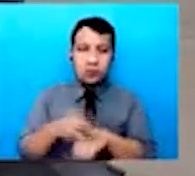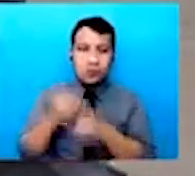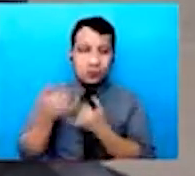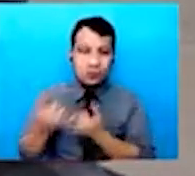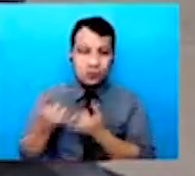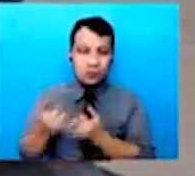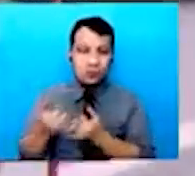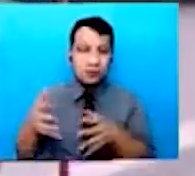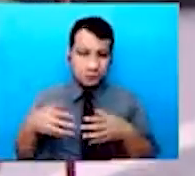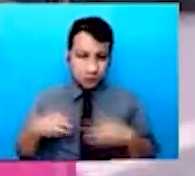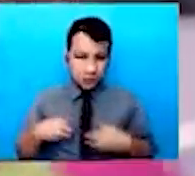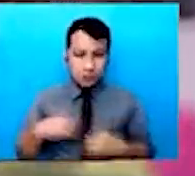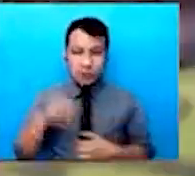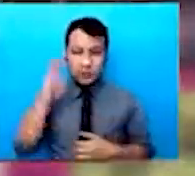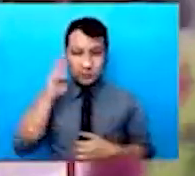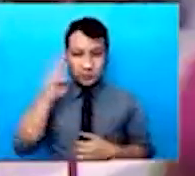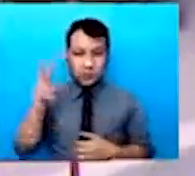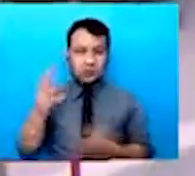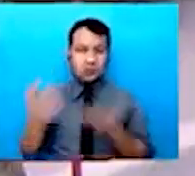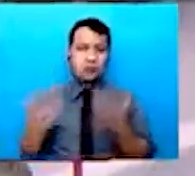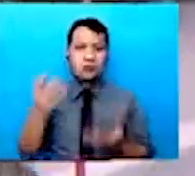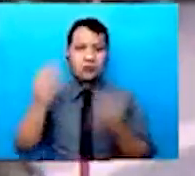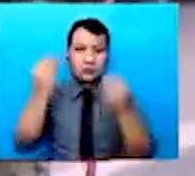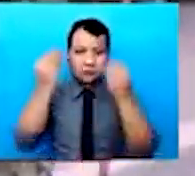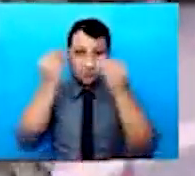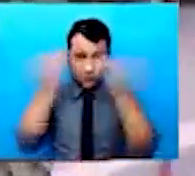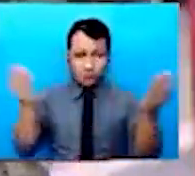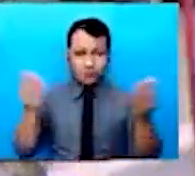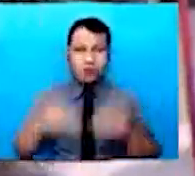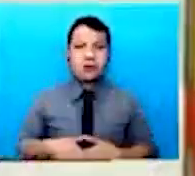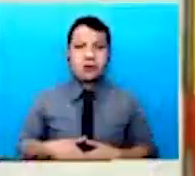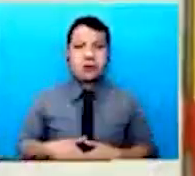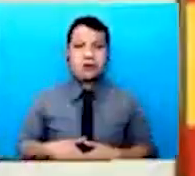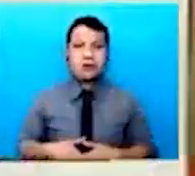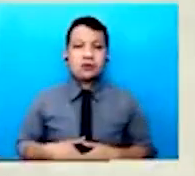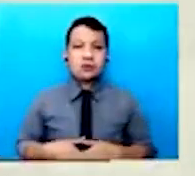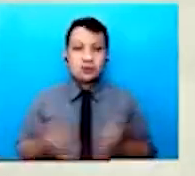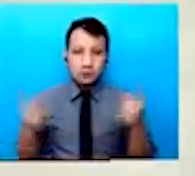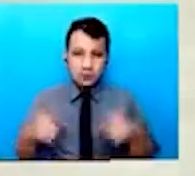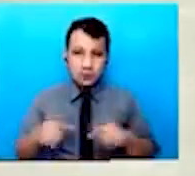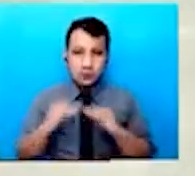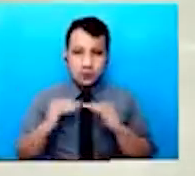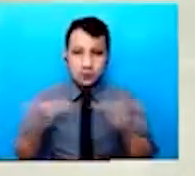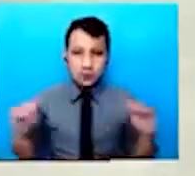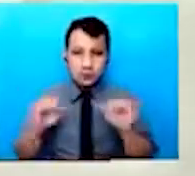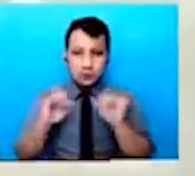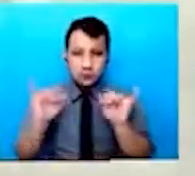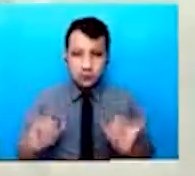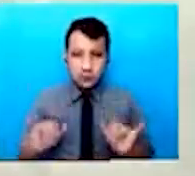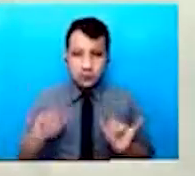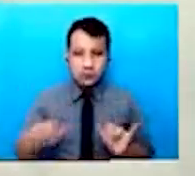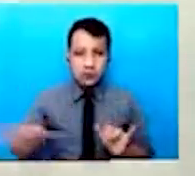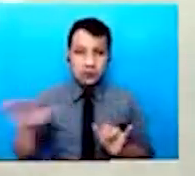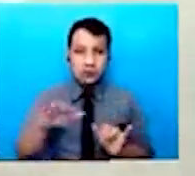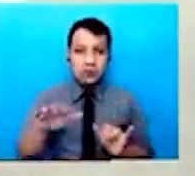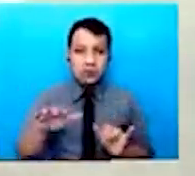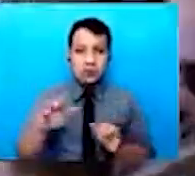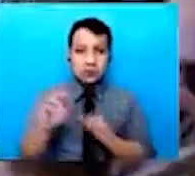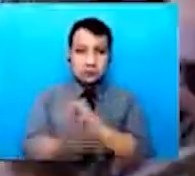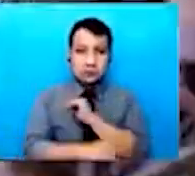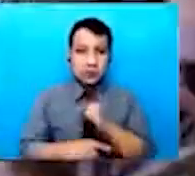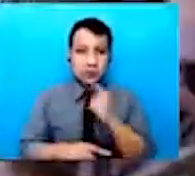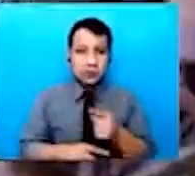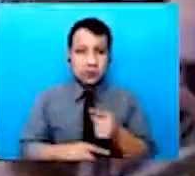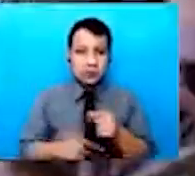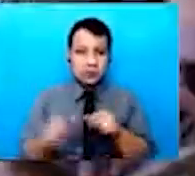si Velasco na wala nga silang ibang magagawa muna kundi ipatupad ang alert level system sa mga tinukoy na probinsya at lungsod.